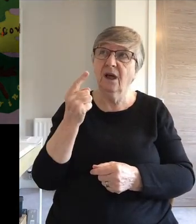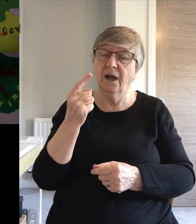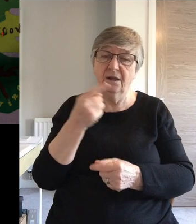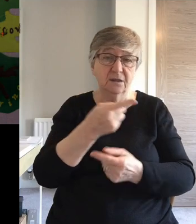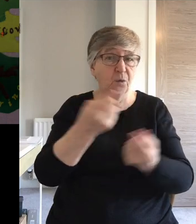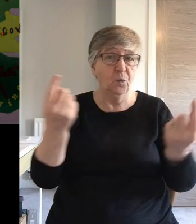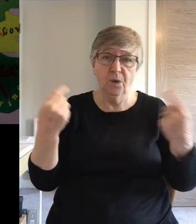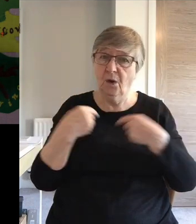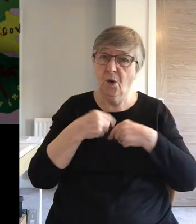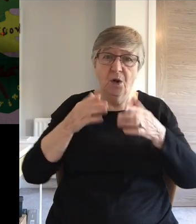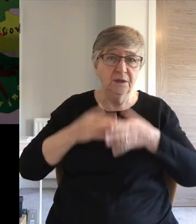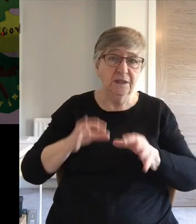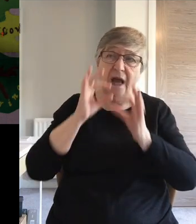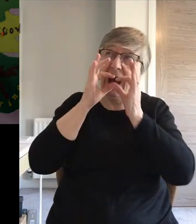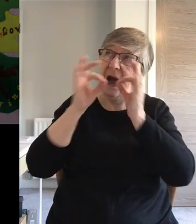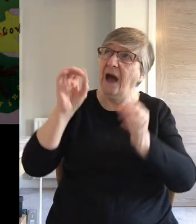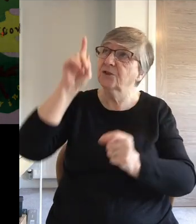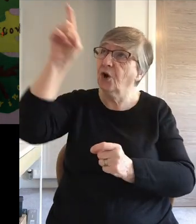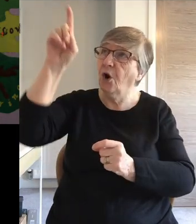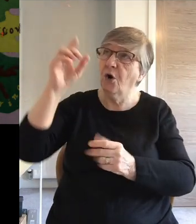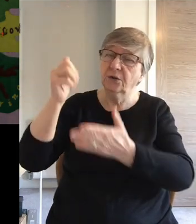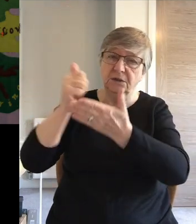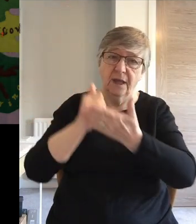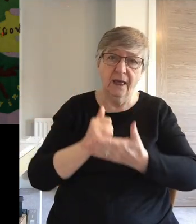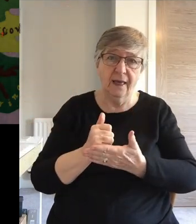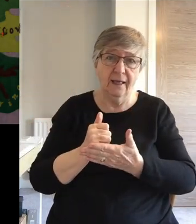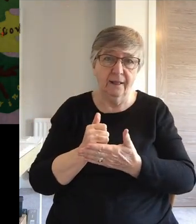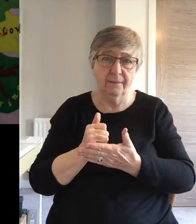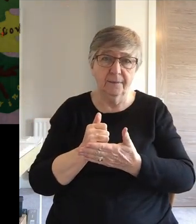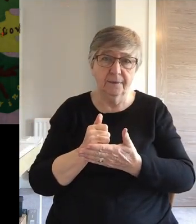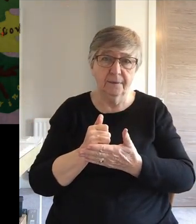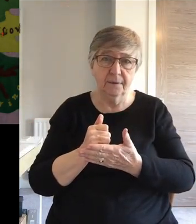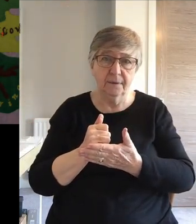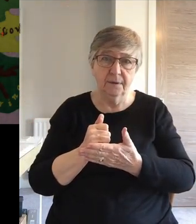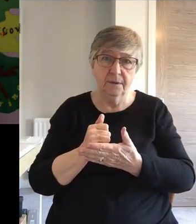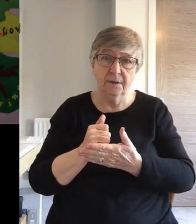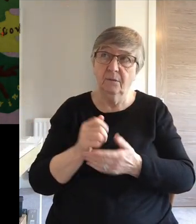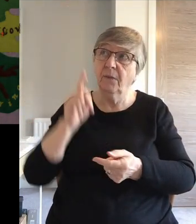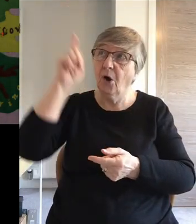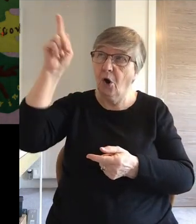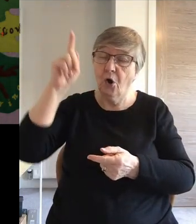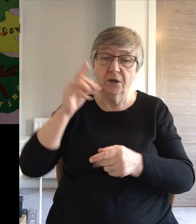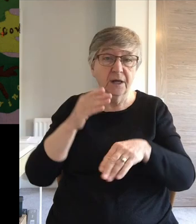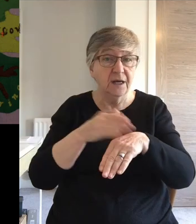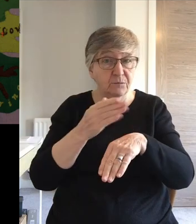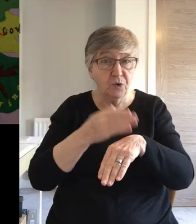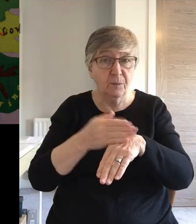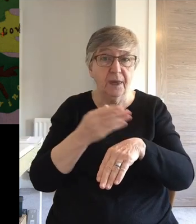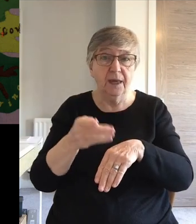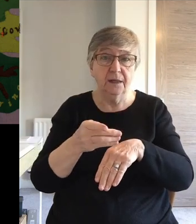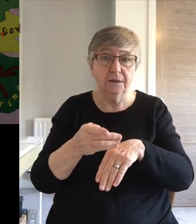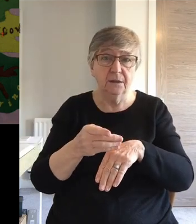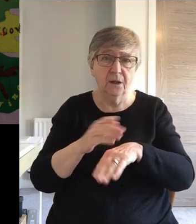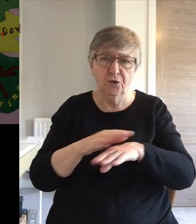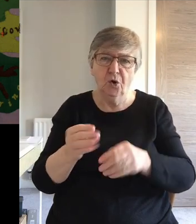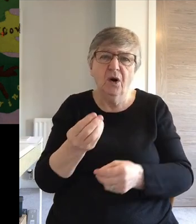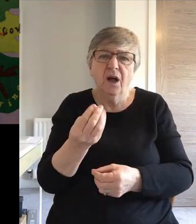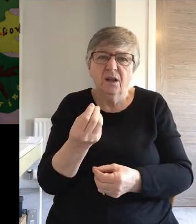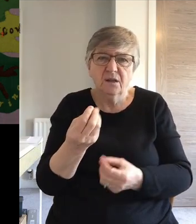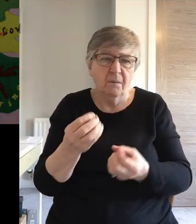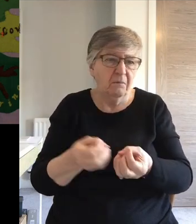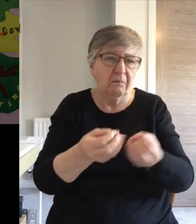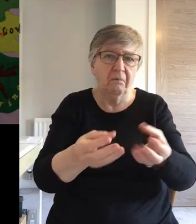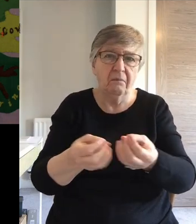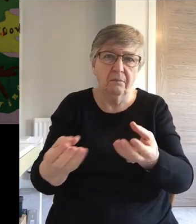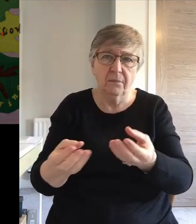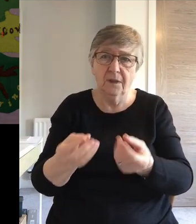God, we are all beggars simply in need of food. But look, he has prepared not just a